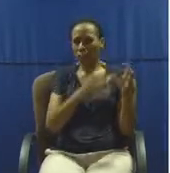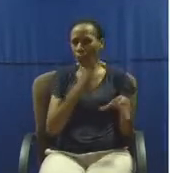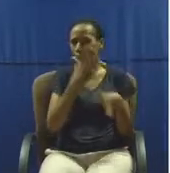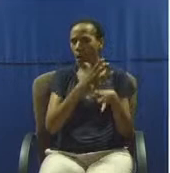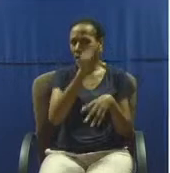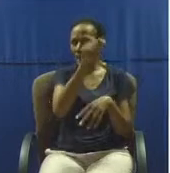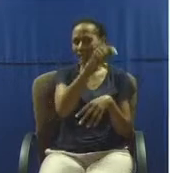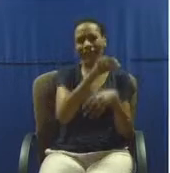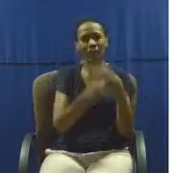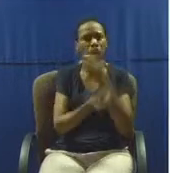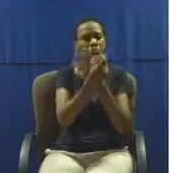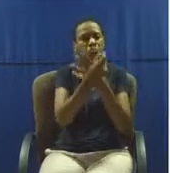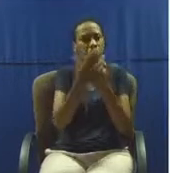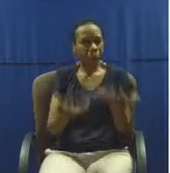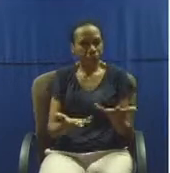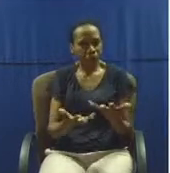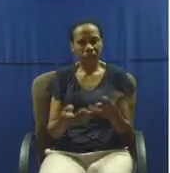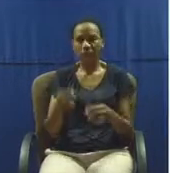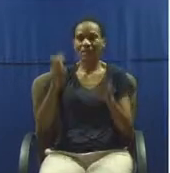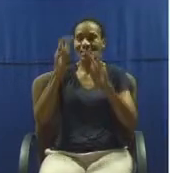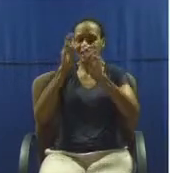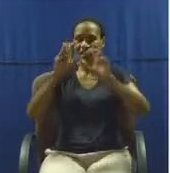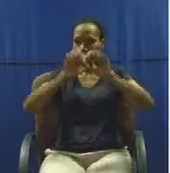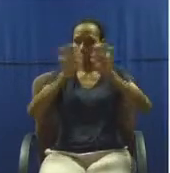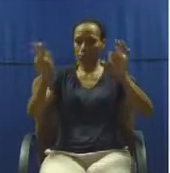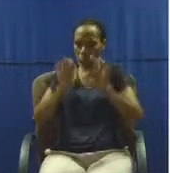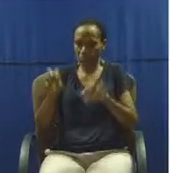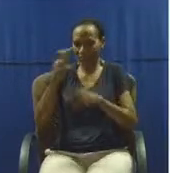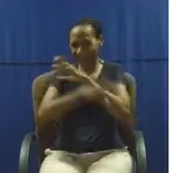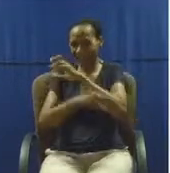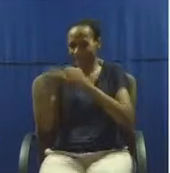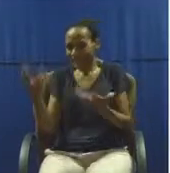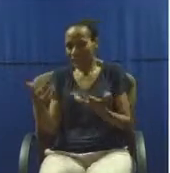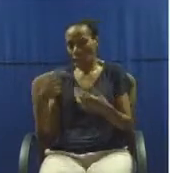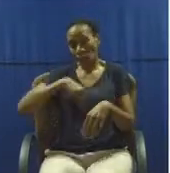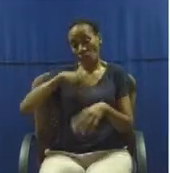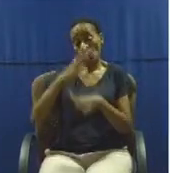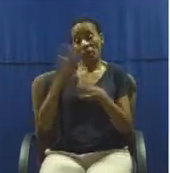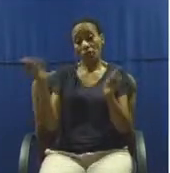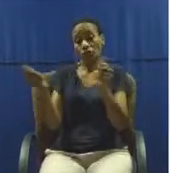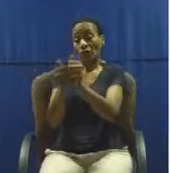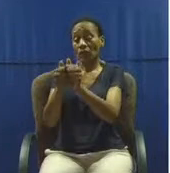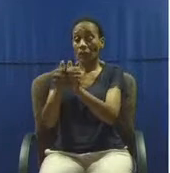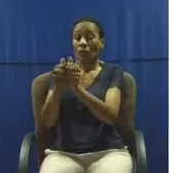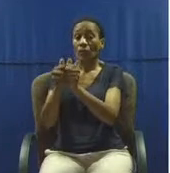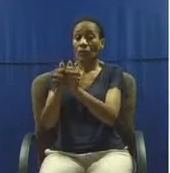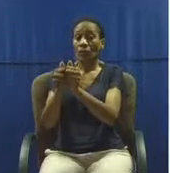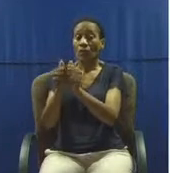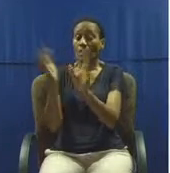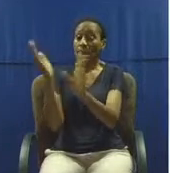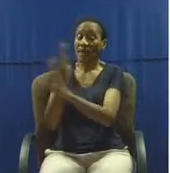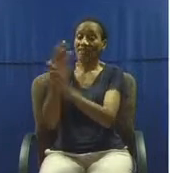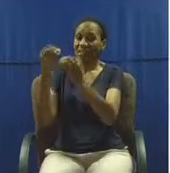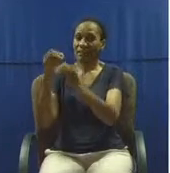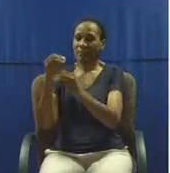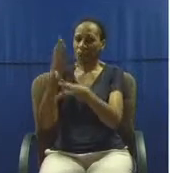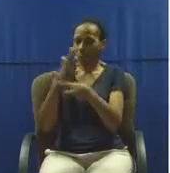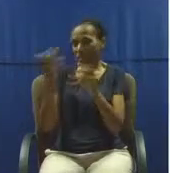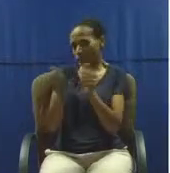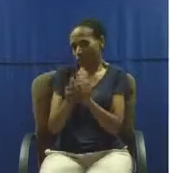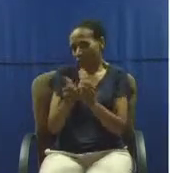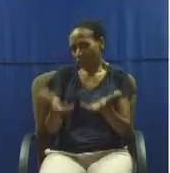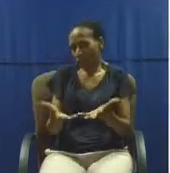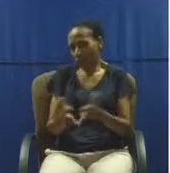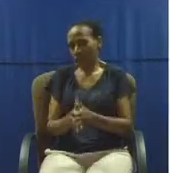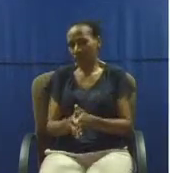is being done. And on cable theft, we're working with the private sector to focus on all that. And